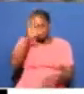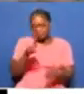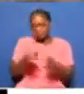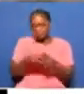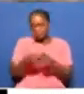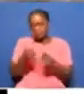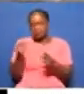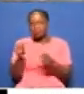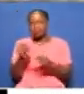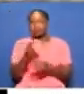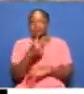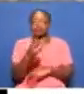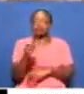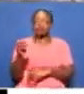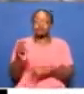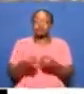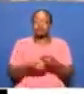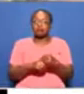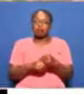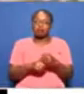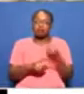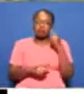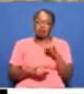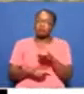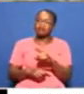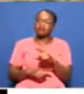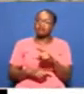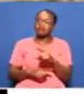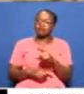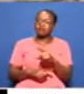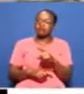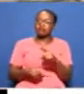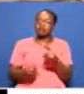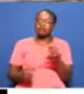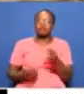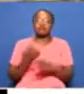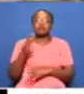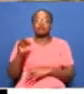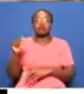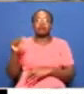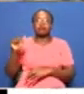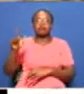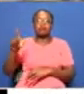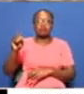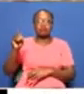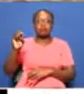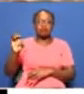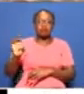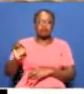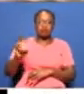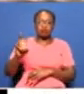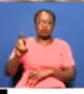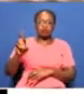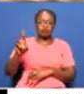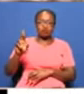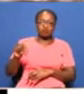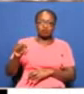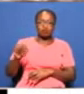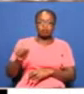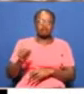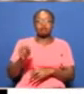2006. Lumajana Leraman, the pioneer of aloe vera farming, said that after the tour by KWS,